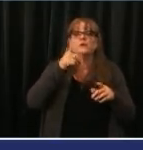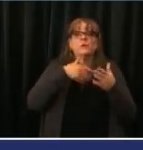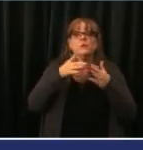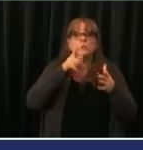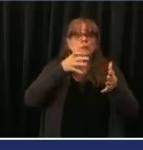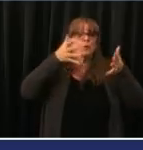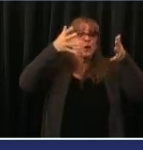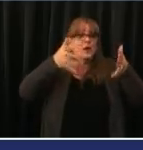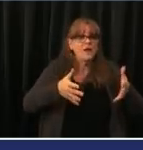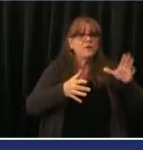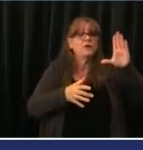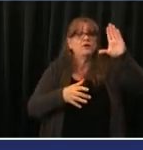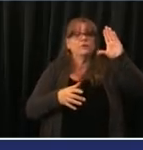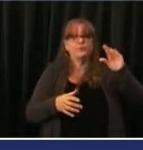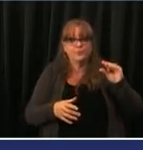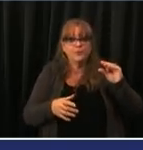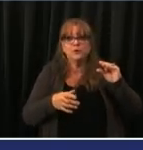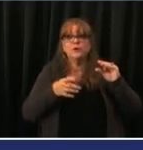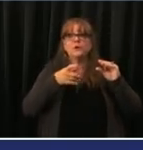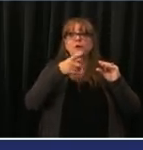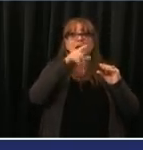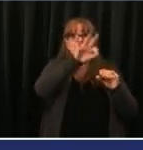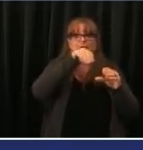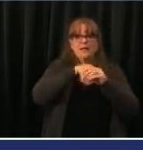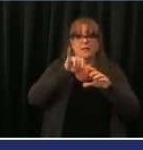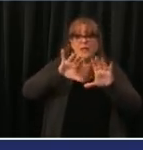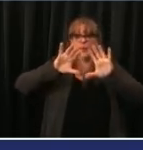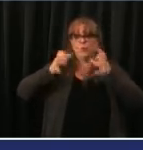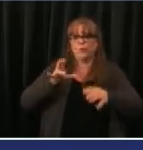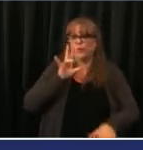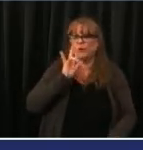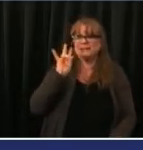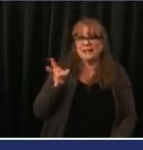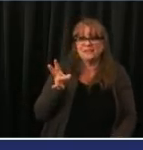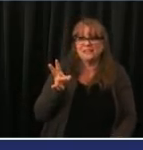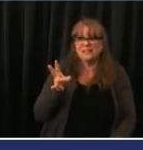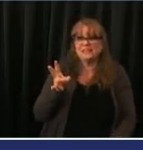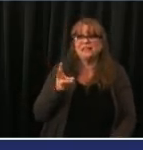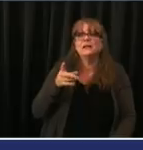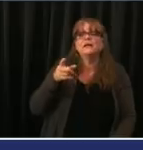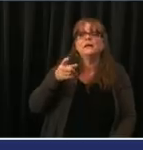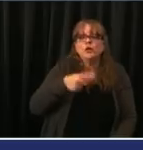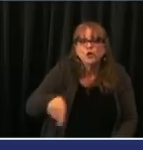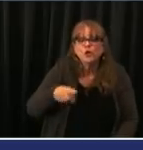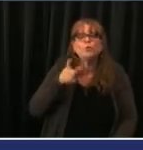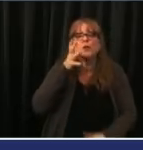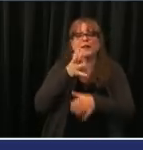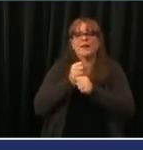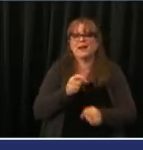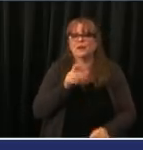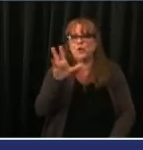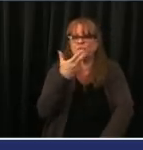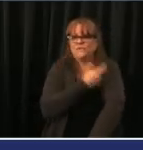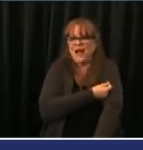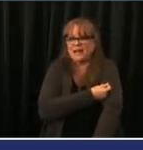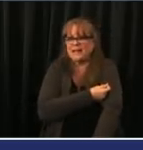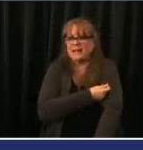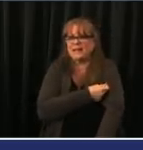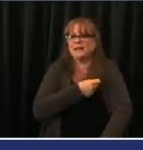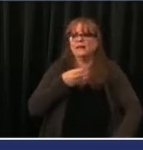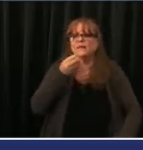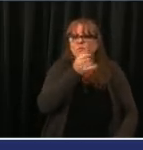you're going to get it in the next week or two, and it doesn't mean there won't be a few stragglers that maybe were on no list or the wrong list